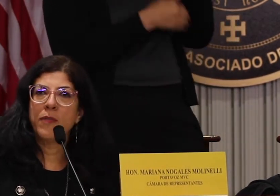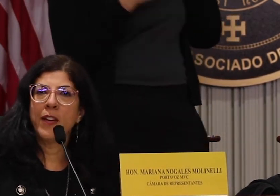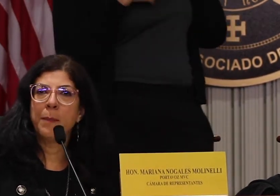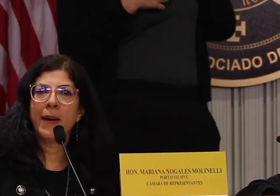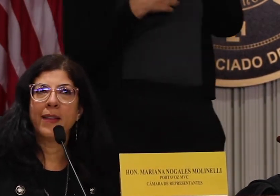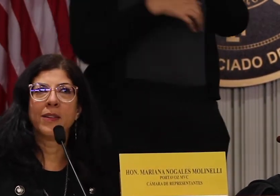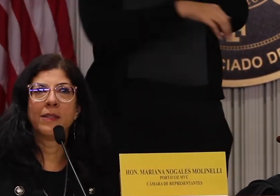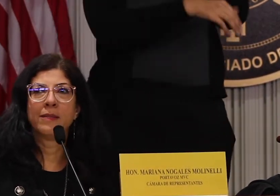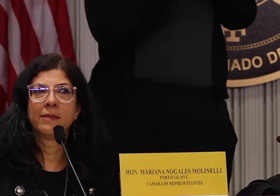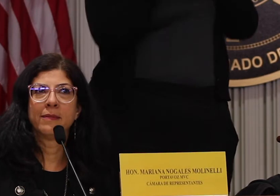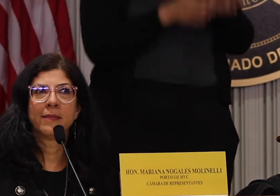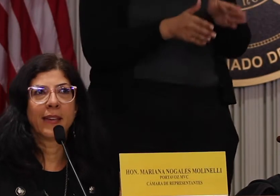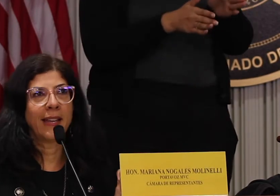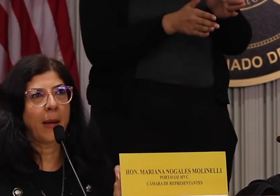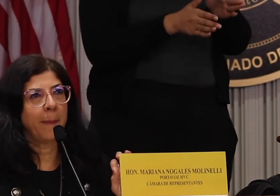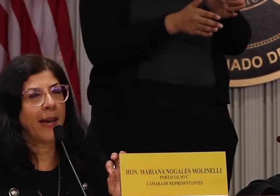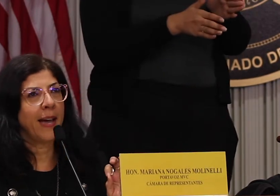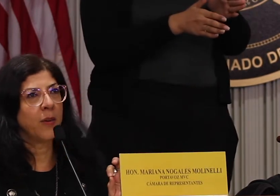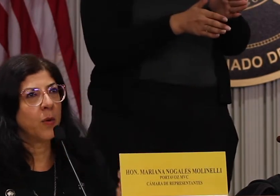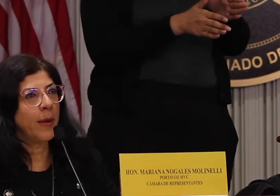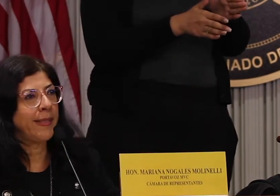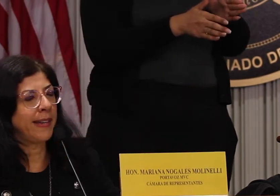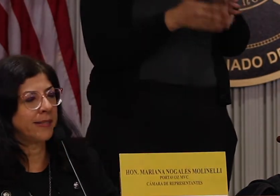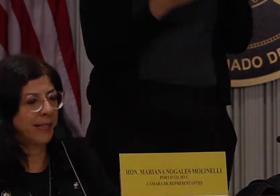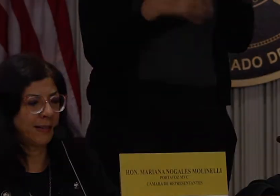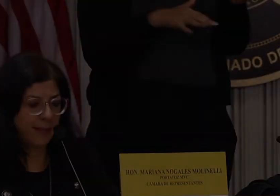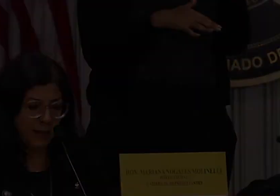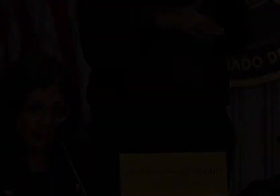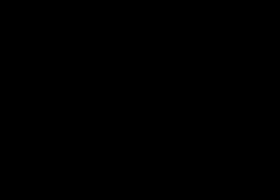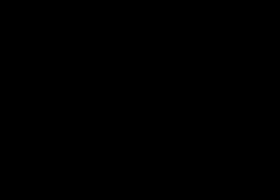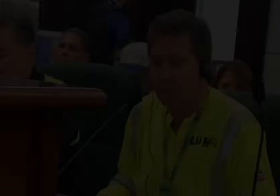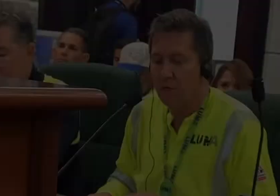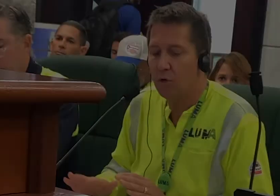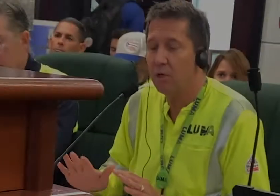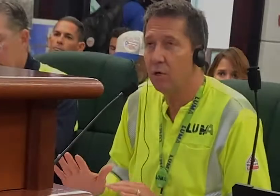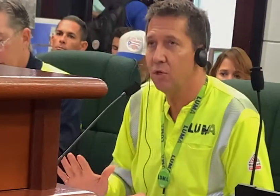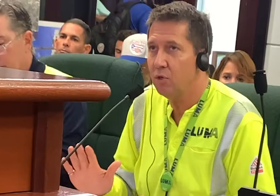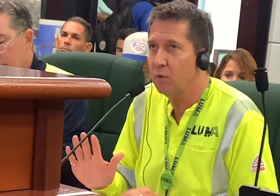hemos confirmado que también hay un cuentista.